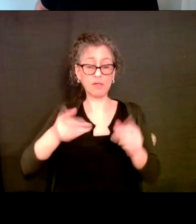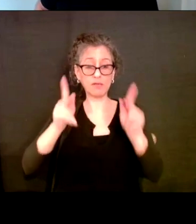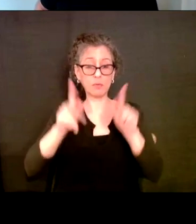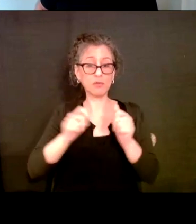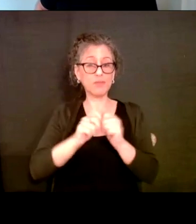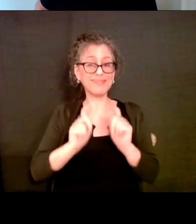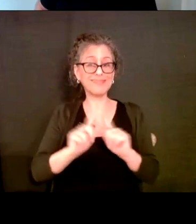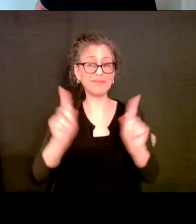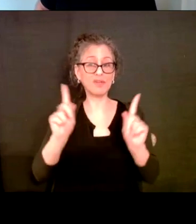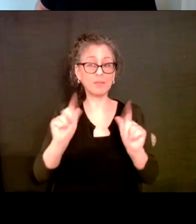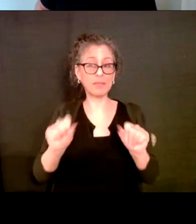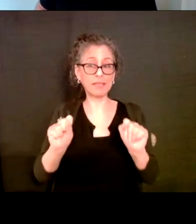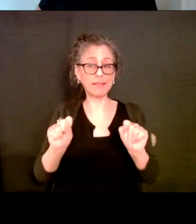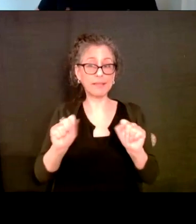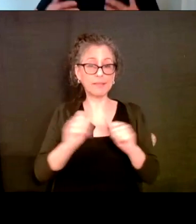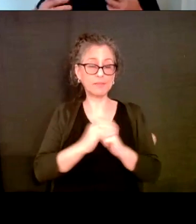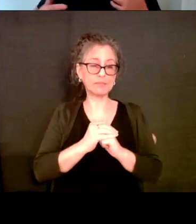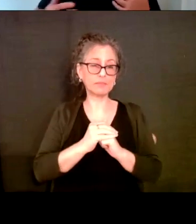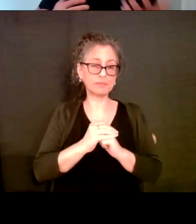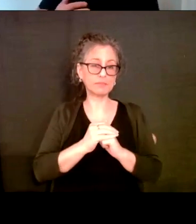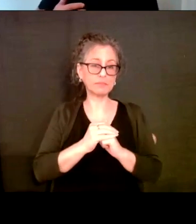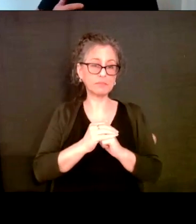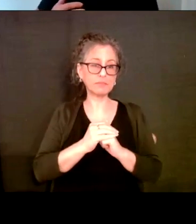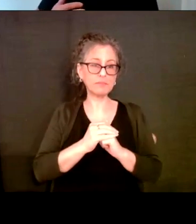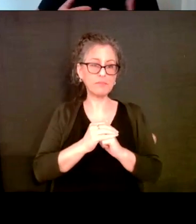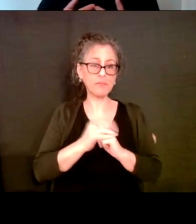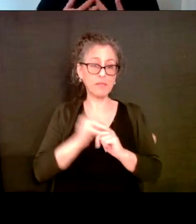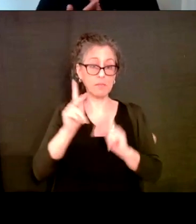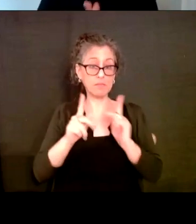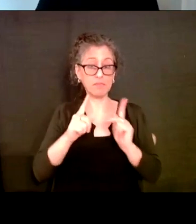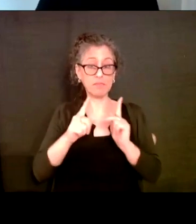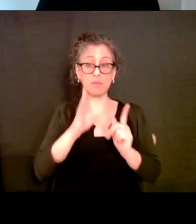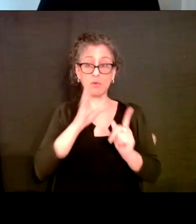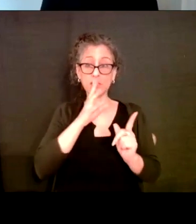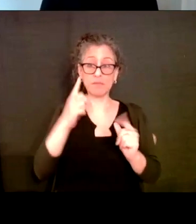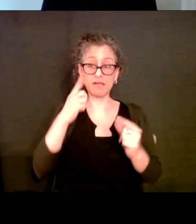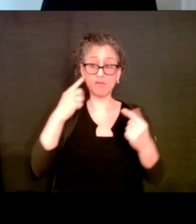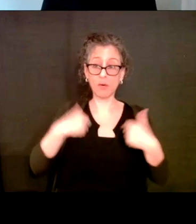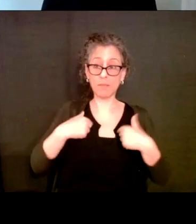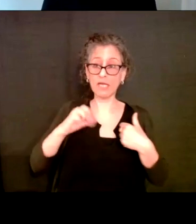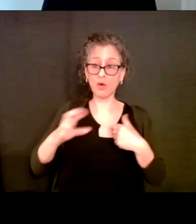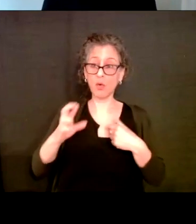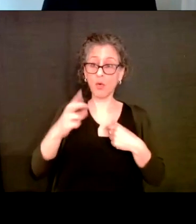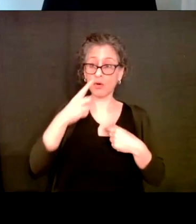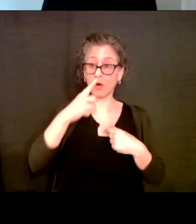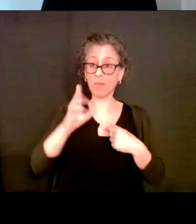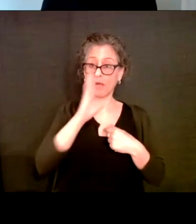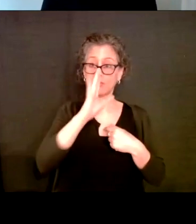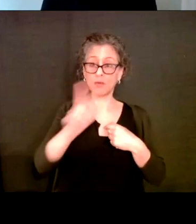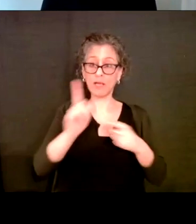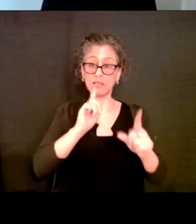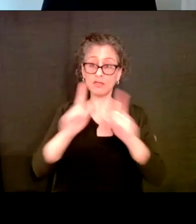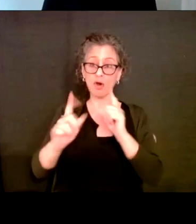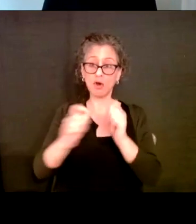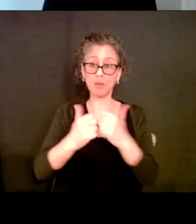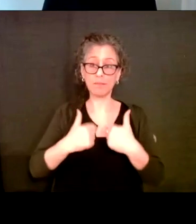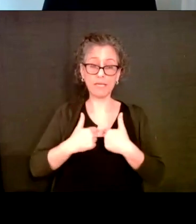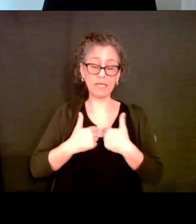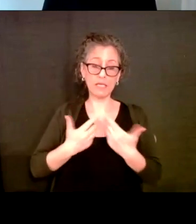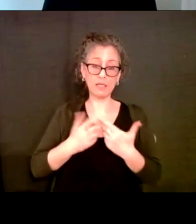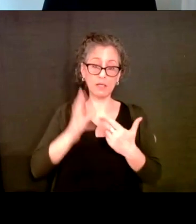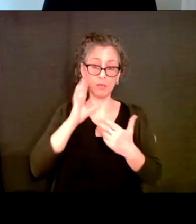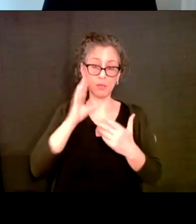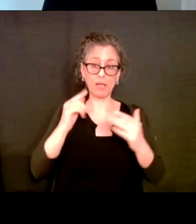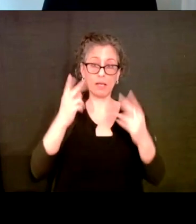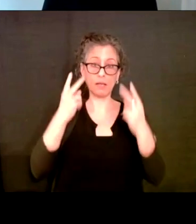abilities? Will I have people speak on my behalf, or will you actually engage me in that conversation? Will I be seen as an equal